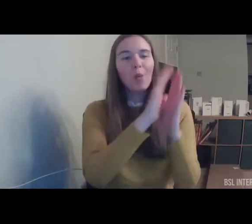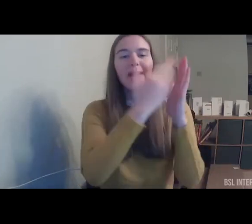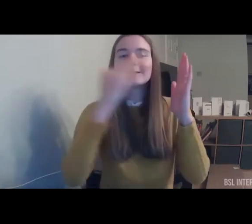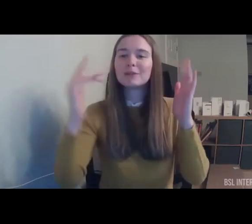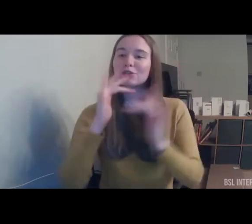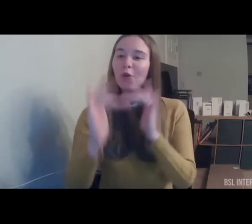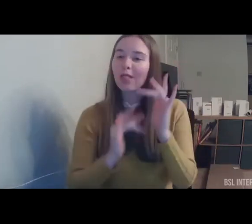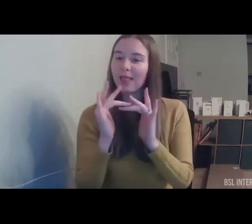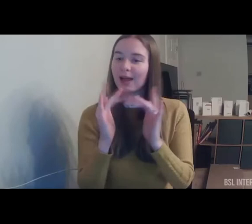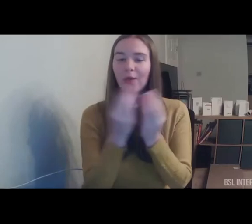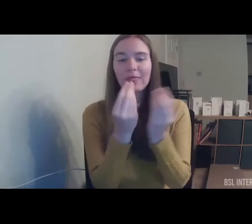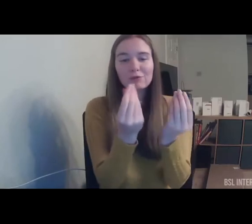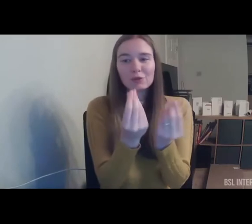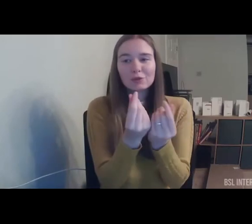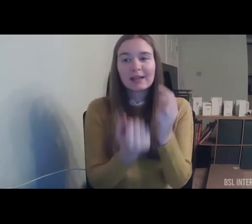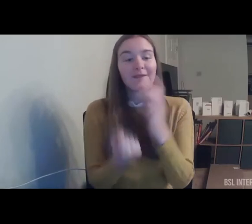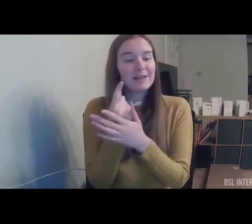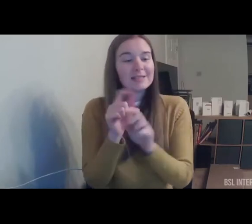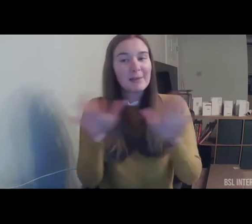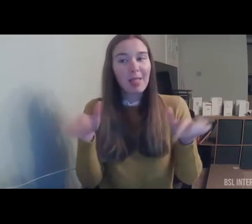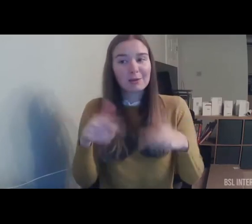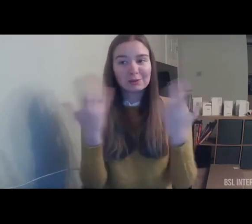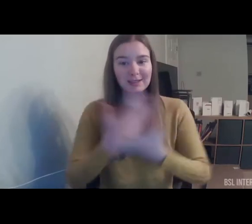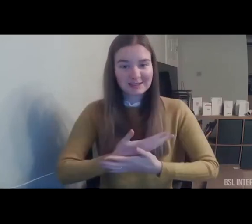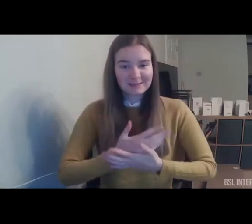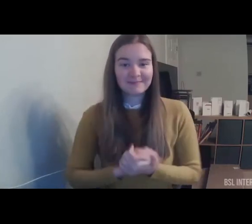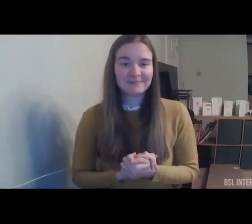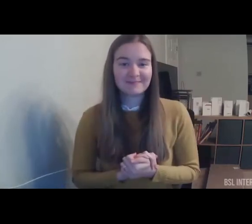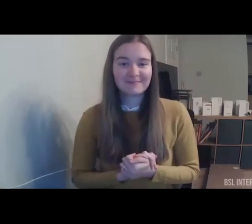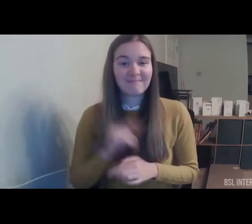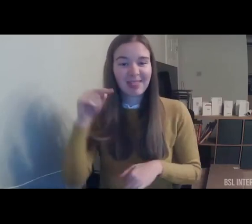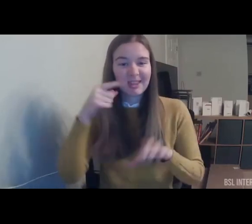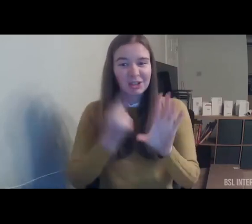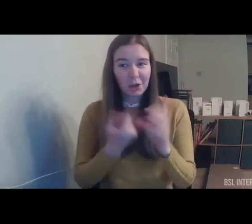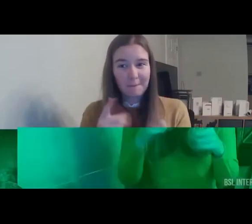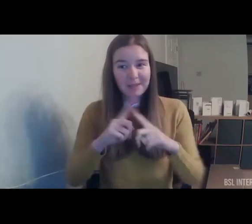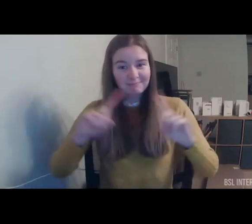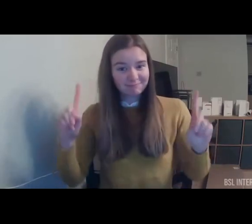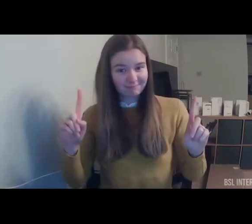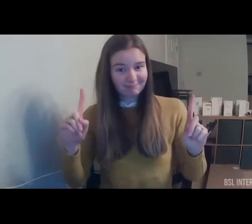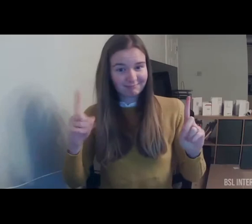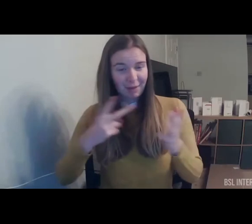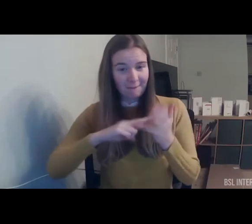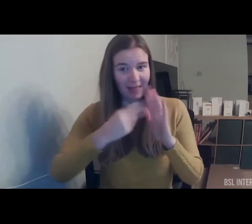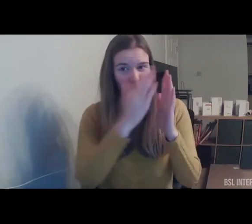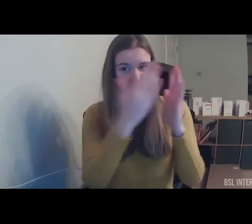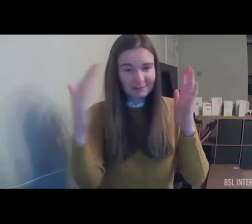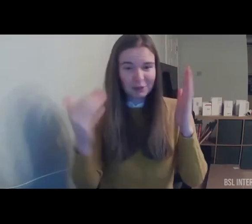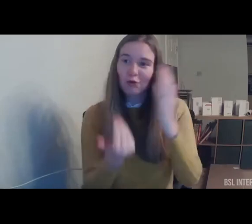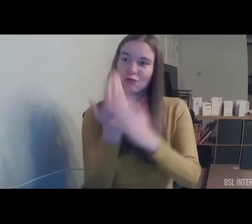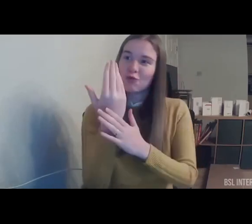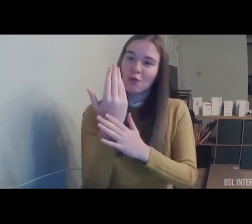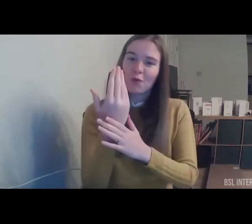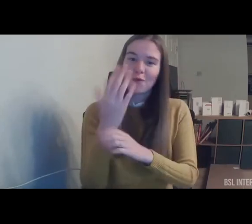and events like tonight's. It's fair to say this year has been a bit different and what was planned as an exhibition in our new venue in Venice in